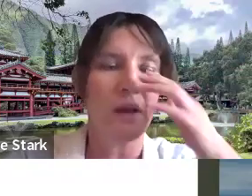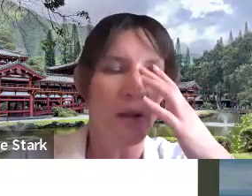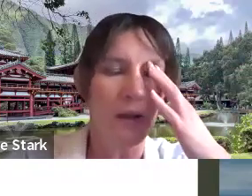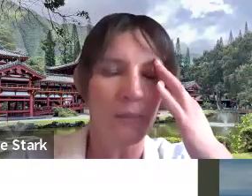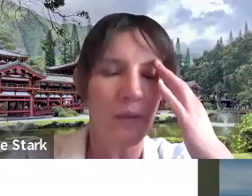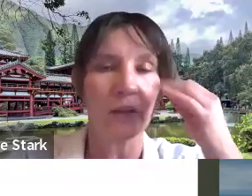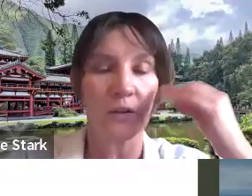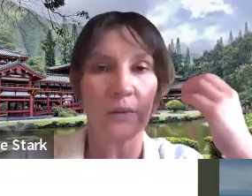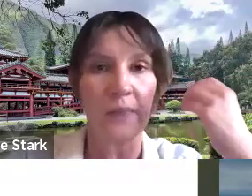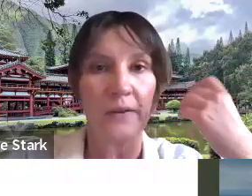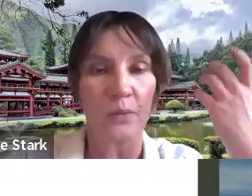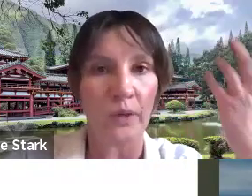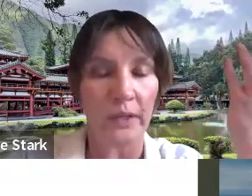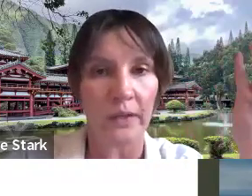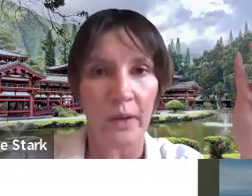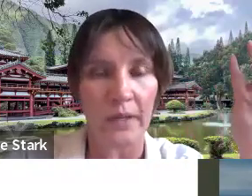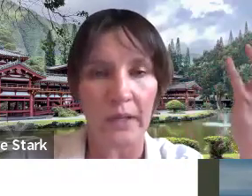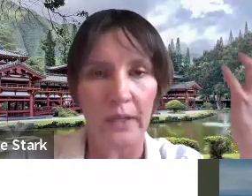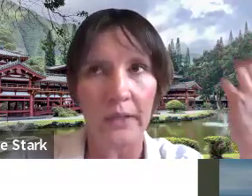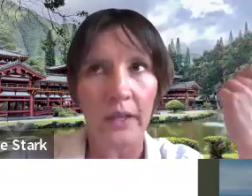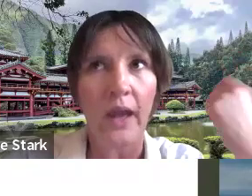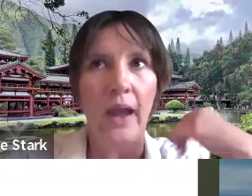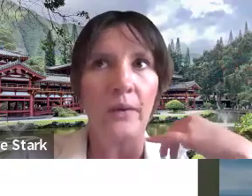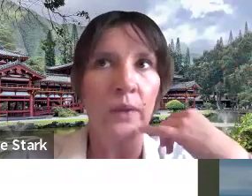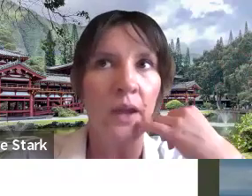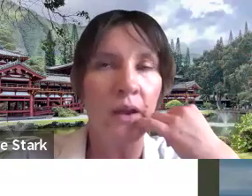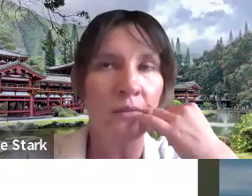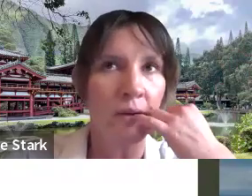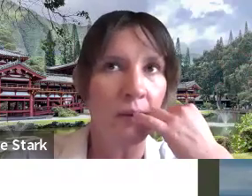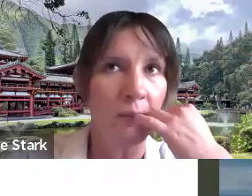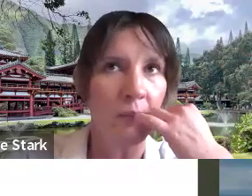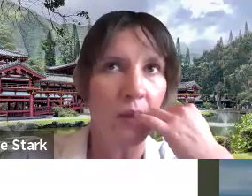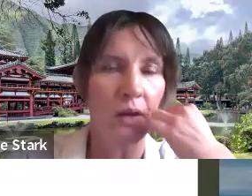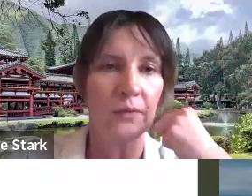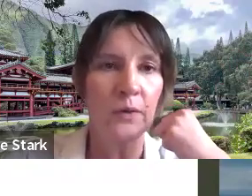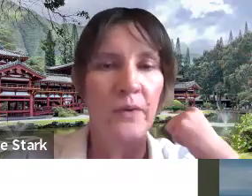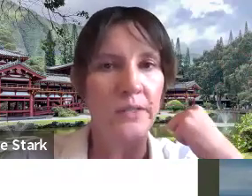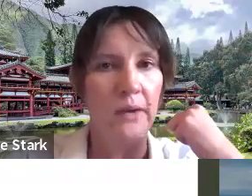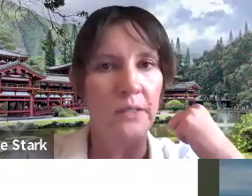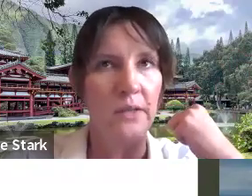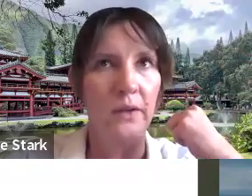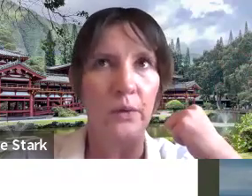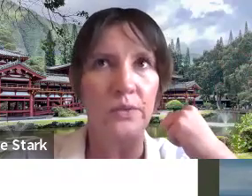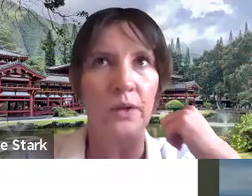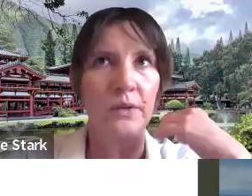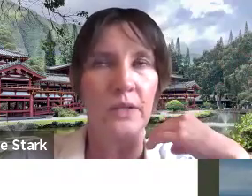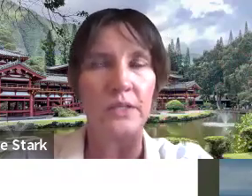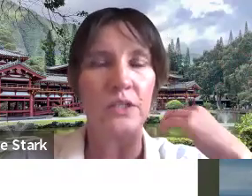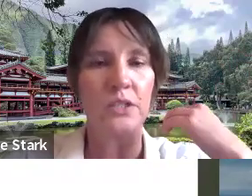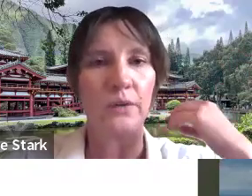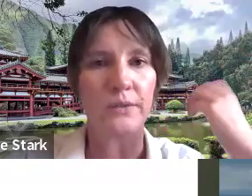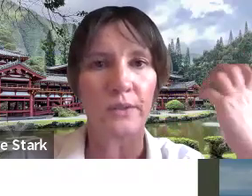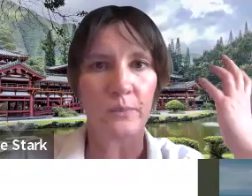or alert you that there's a warning coming in. And we have on a few of our sirens on the coast